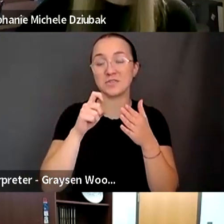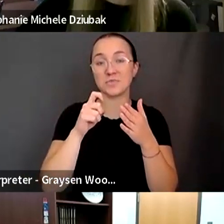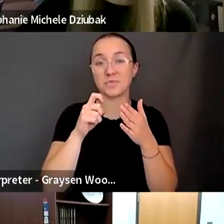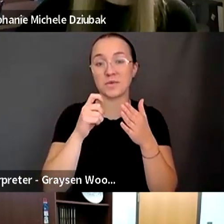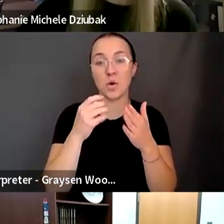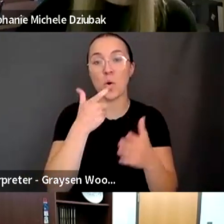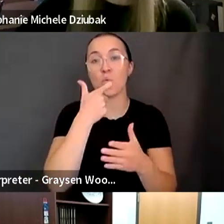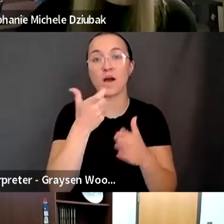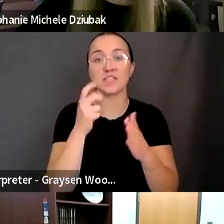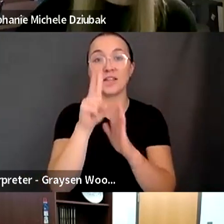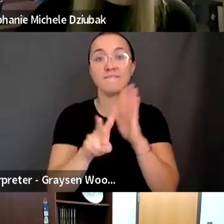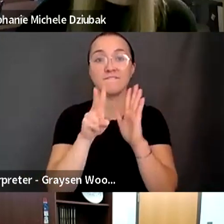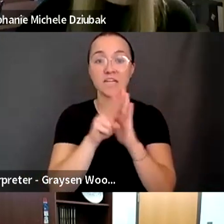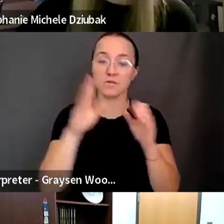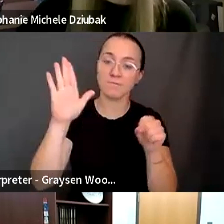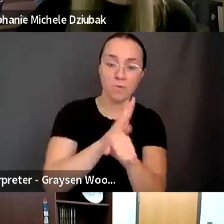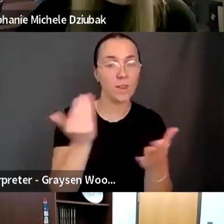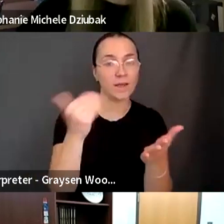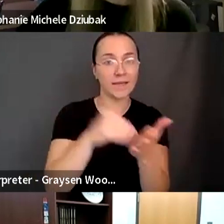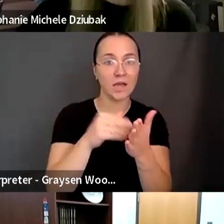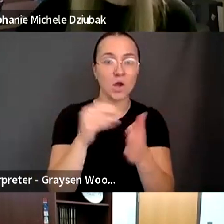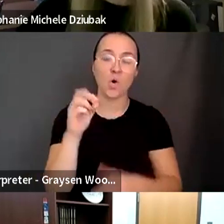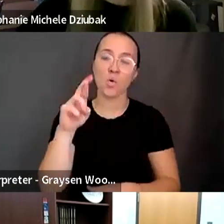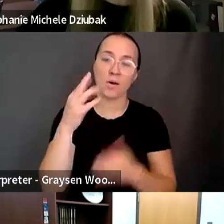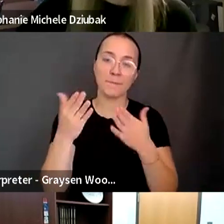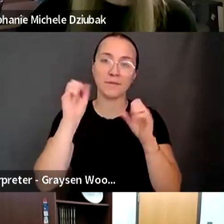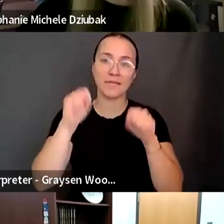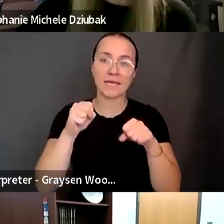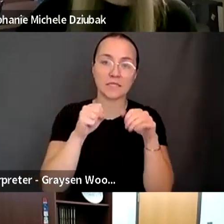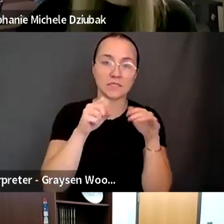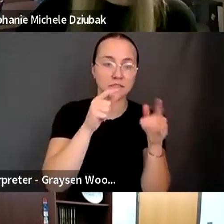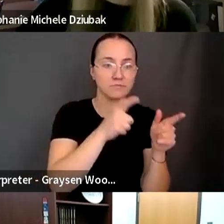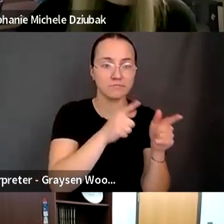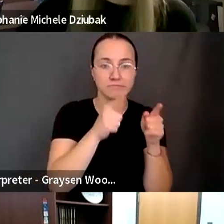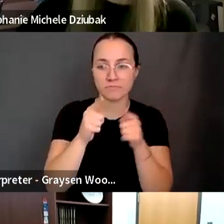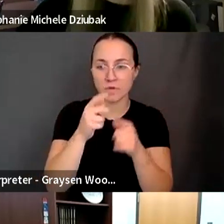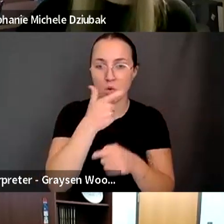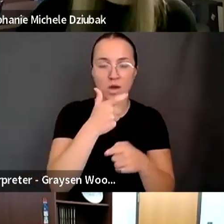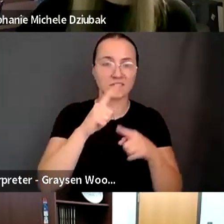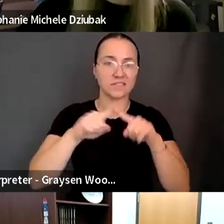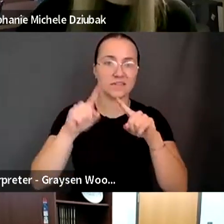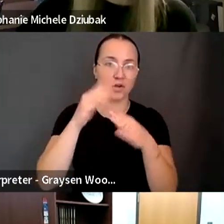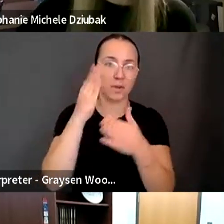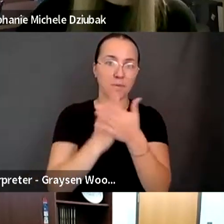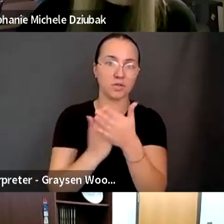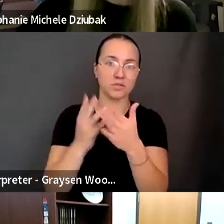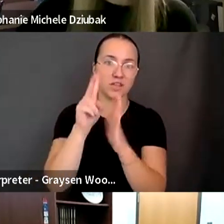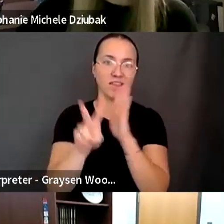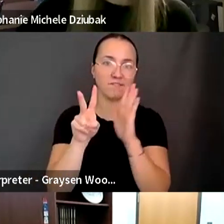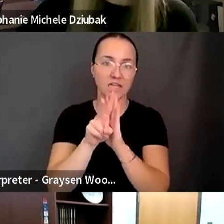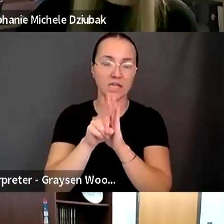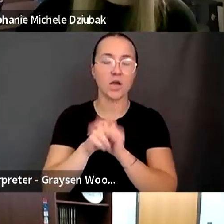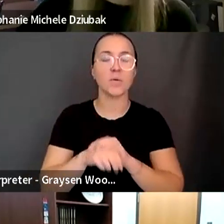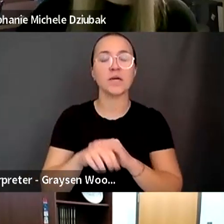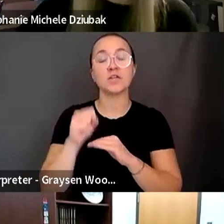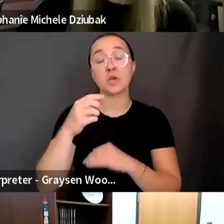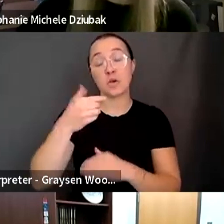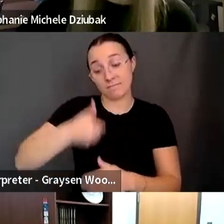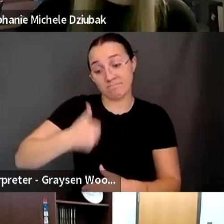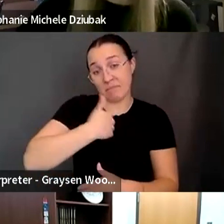skip through what you missed or what you didn't quite, you know, who said what or some that kind of thing. So for me, it hasn't been that